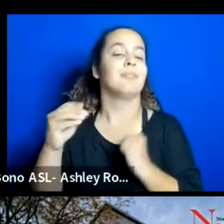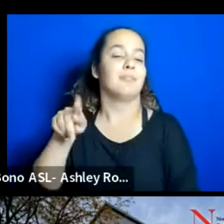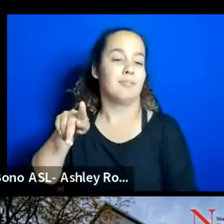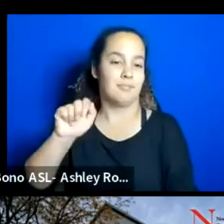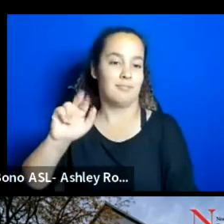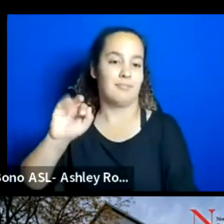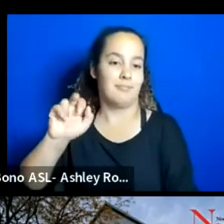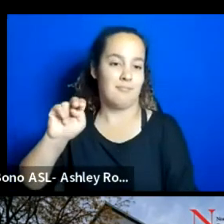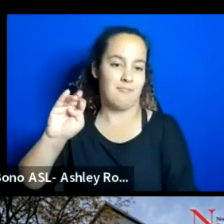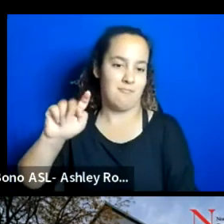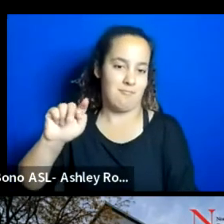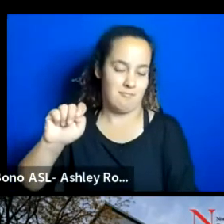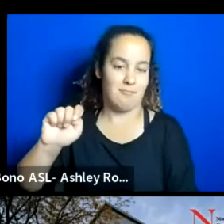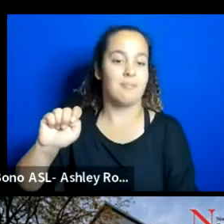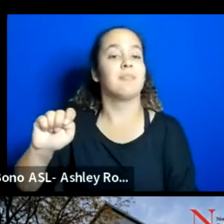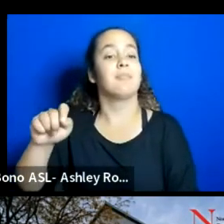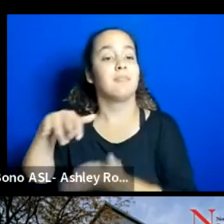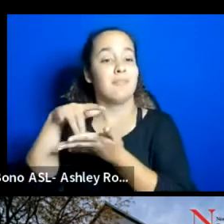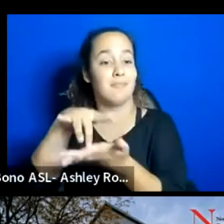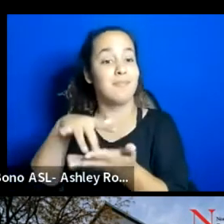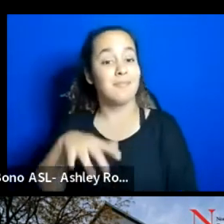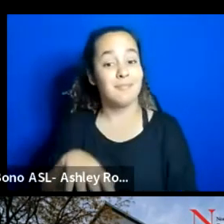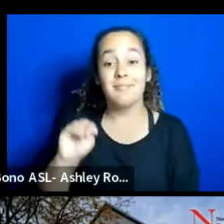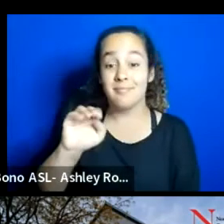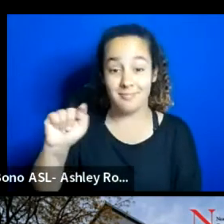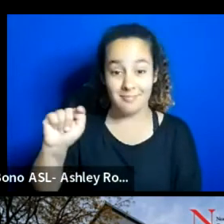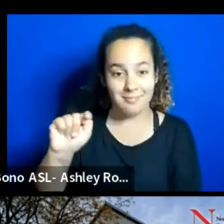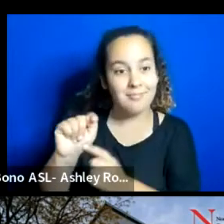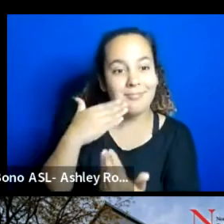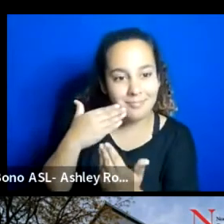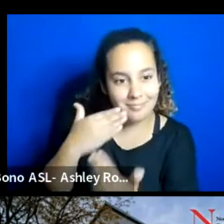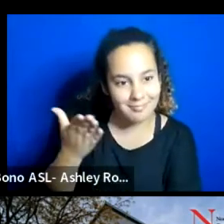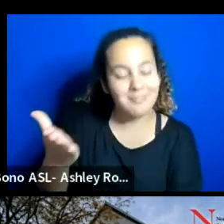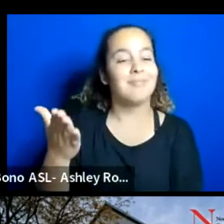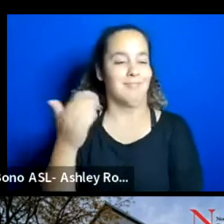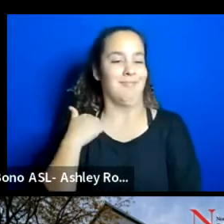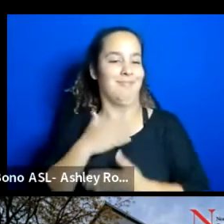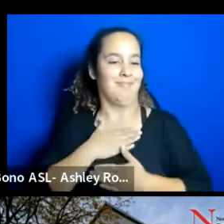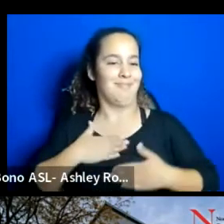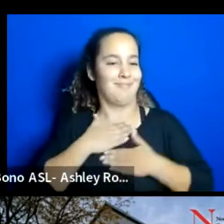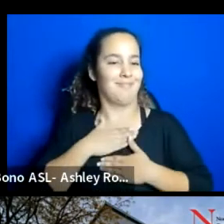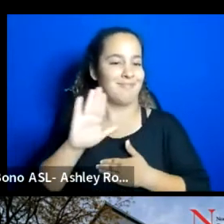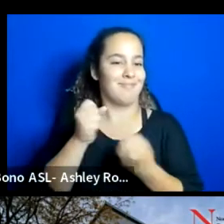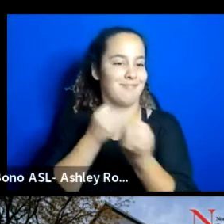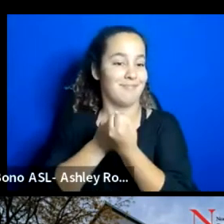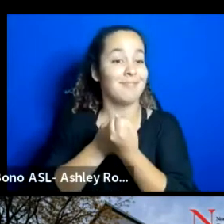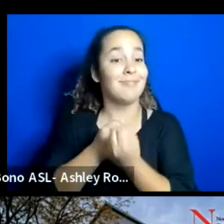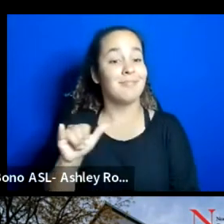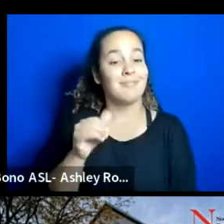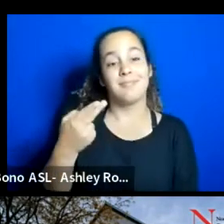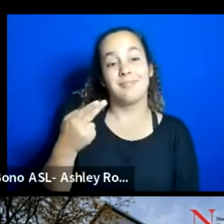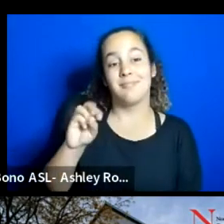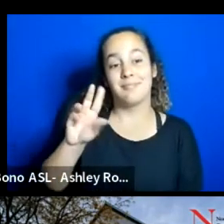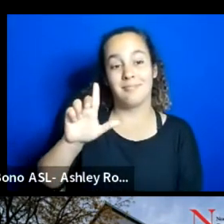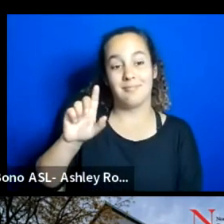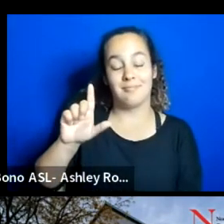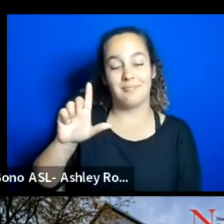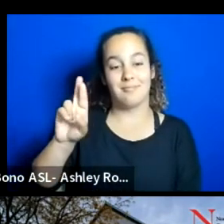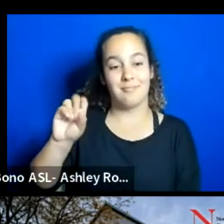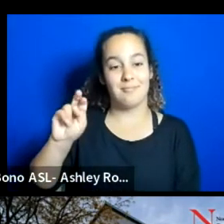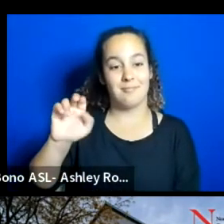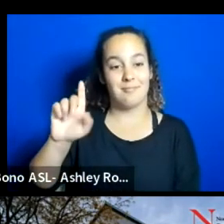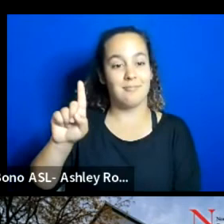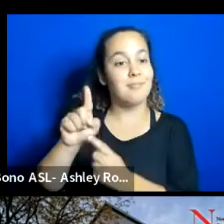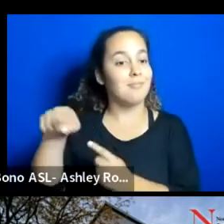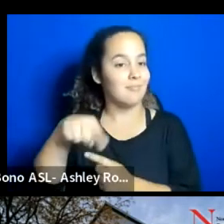Chair, sitting right there. We appreciate your support. Thanks to Hal Round for hosting the live